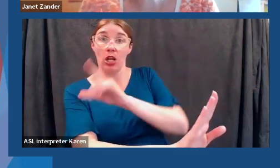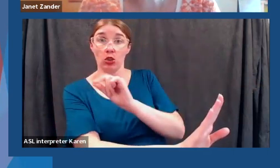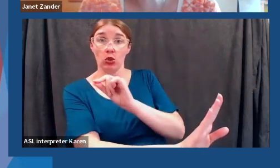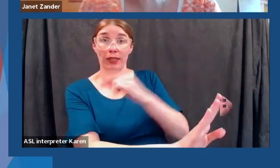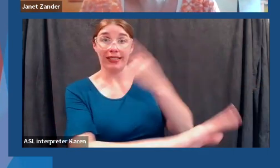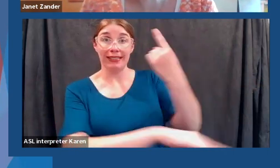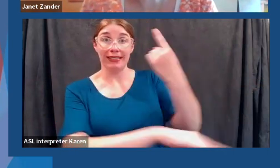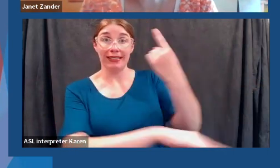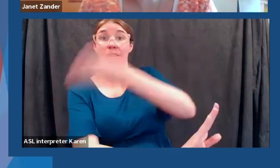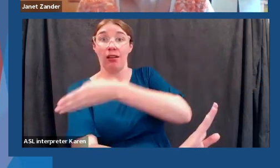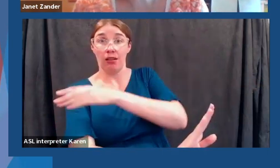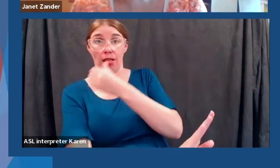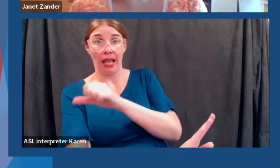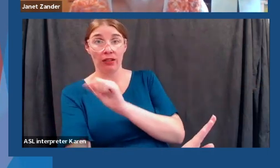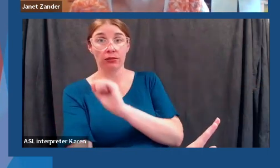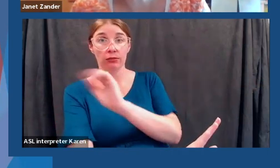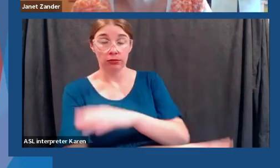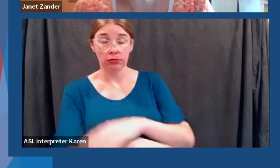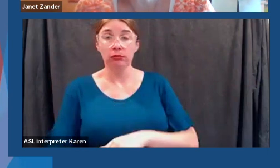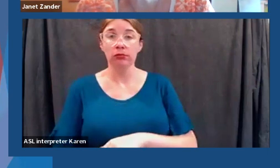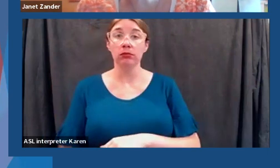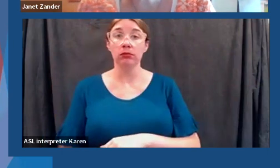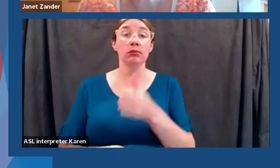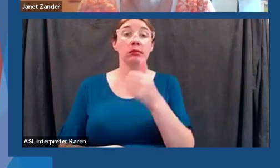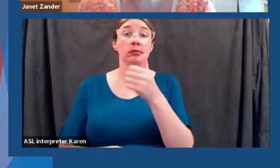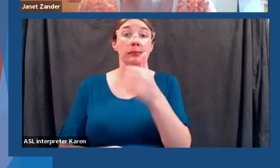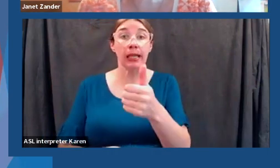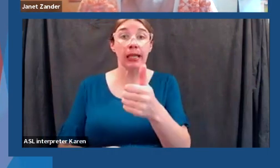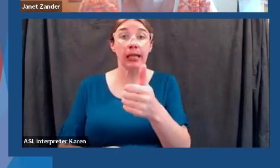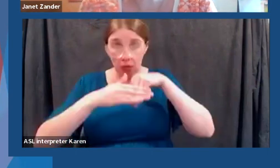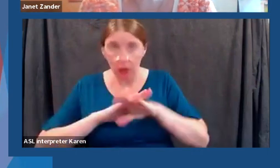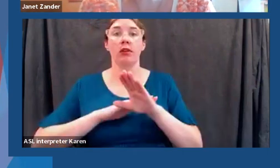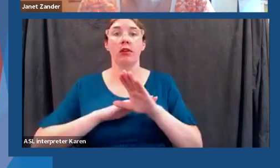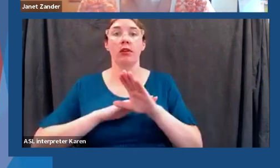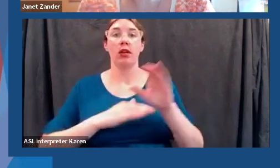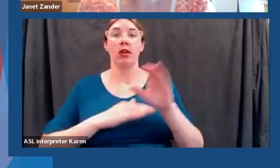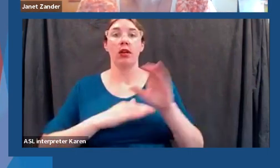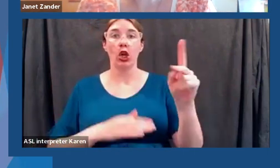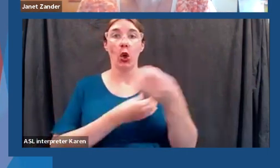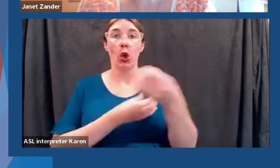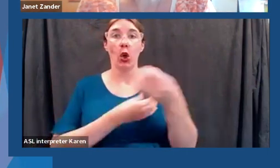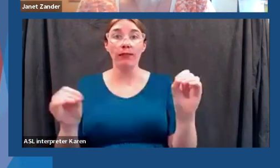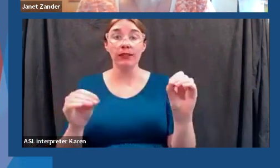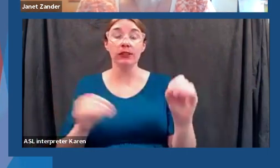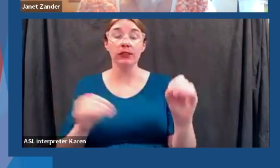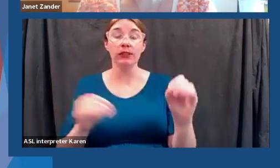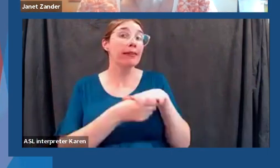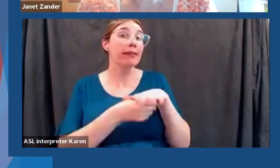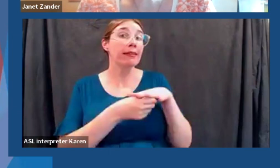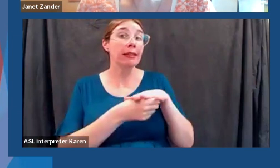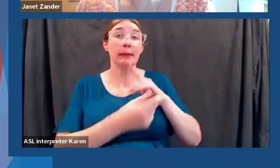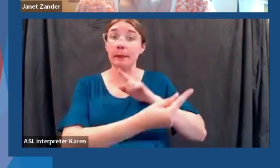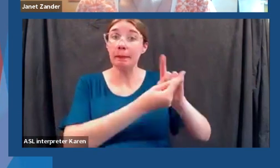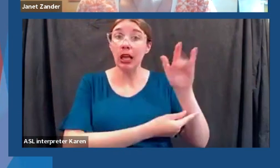could actually go in person to the clerk's office or meet up with the clerk in a public location to register